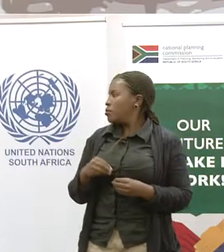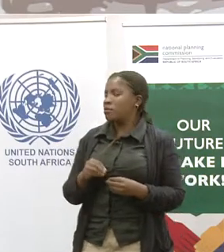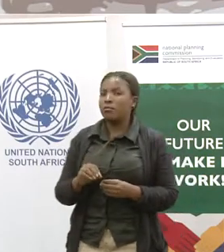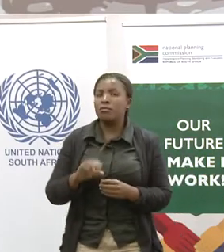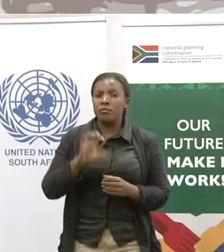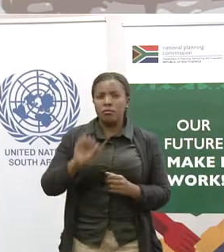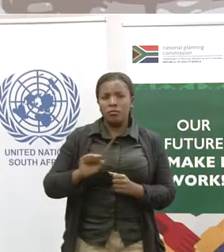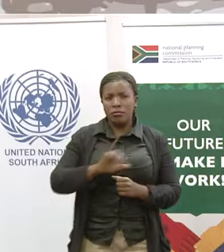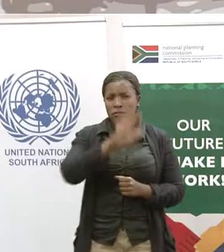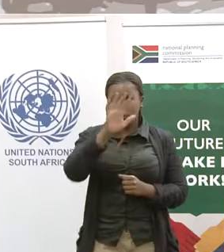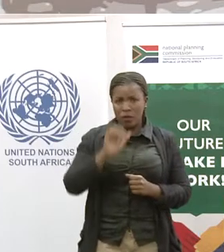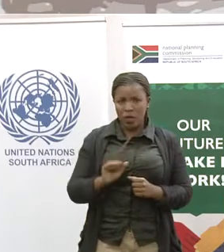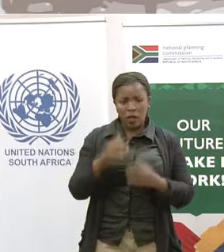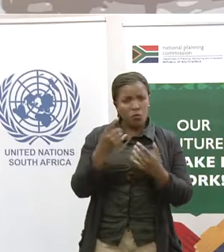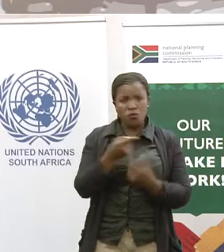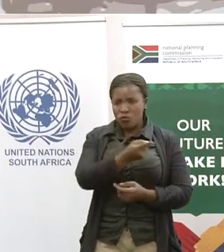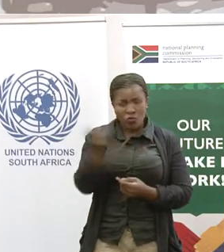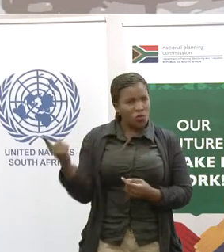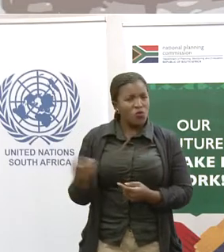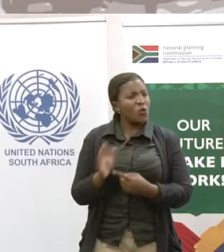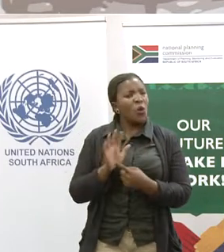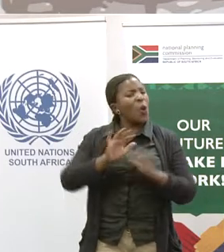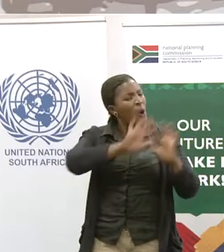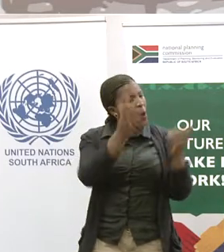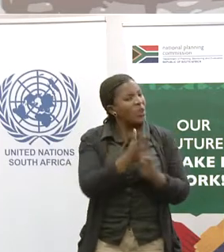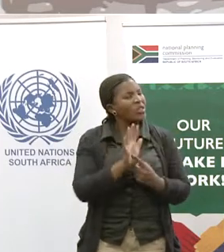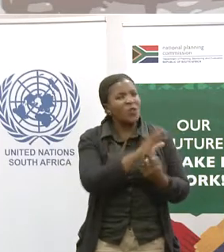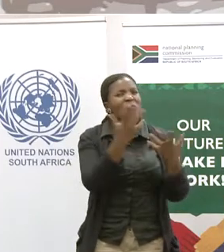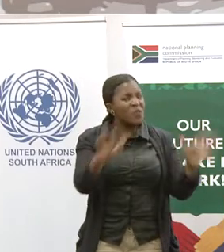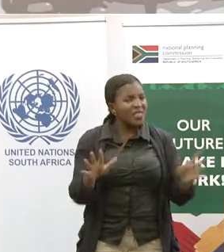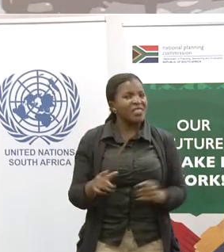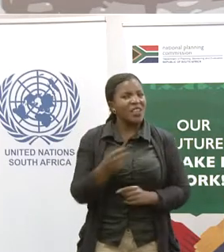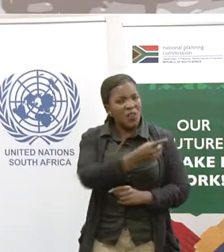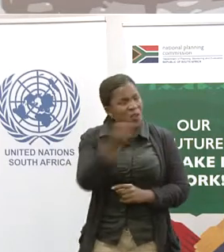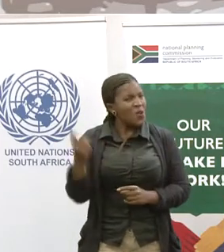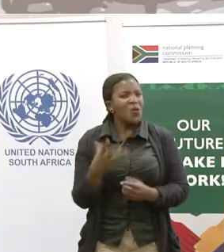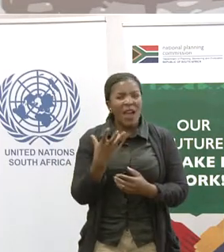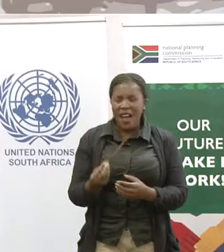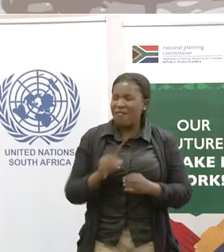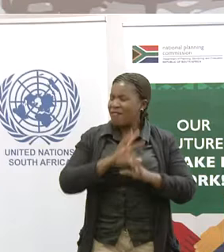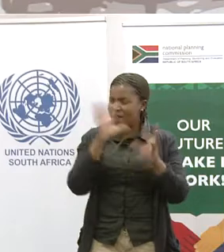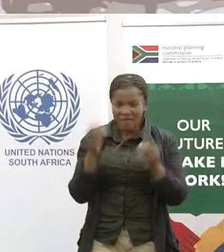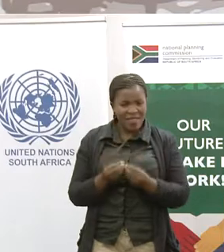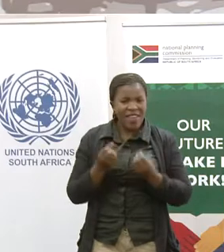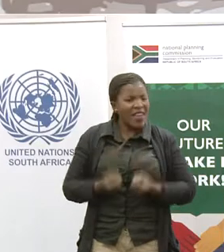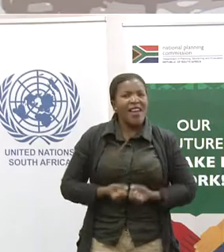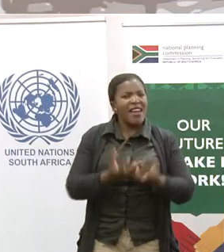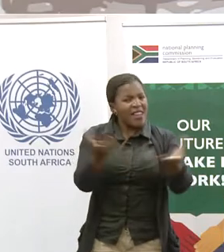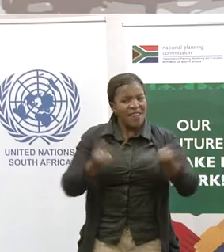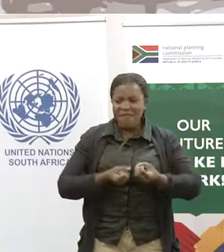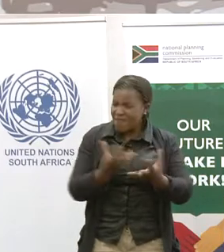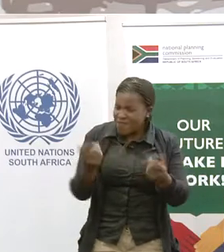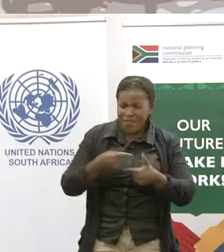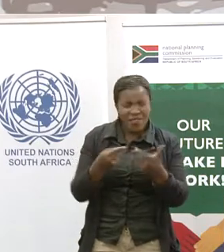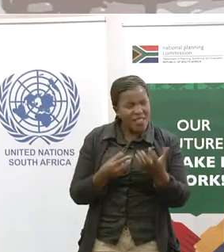you have shown to the world how diverse and tolerant you can be with flair, generosity, and